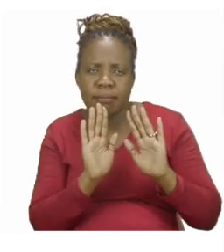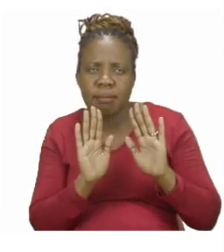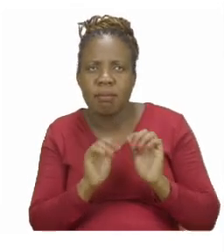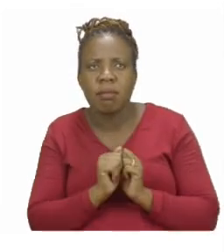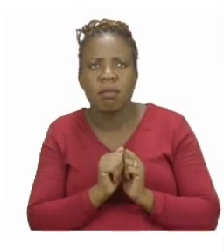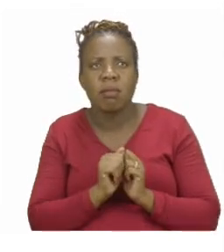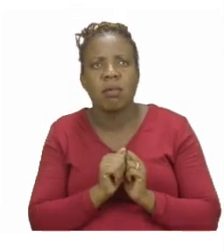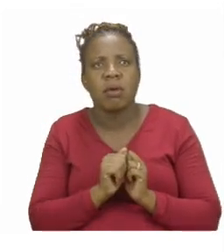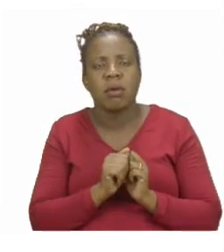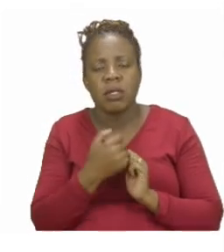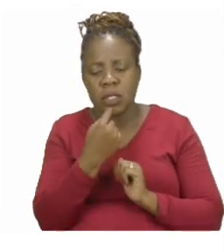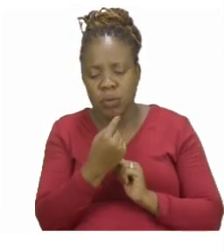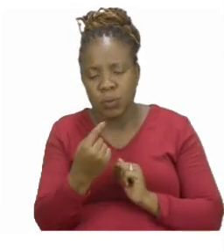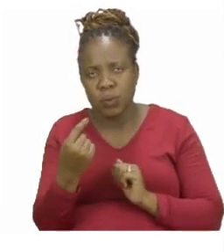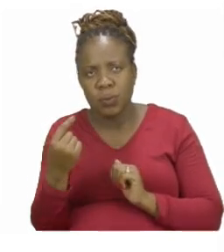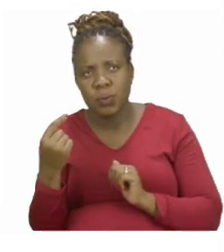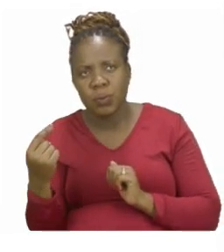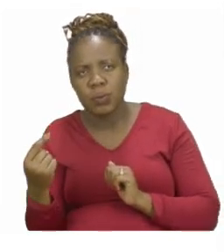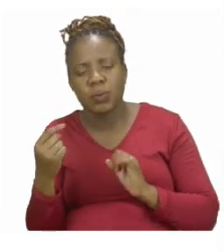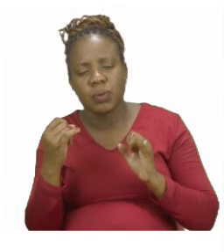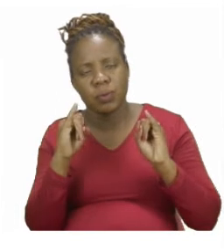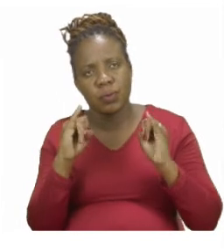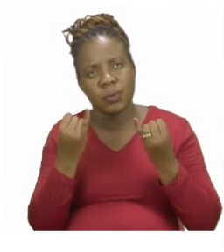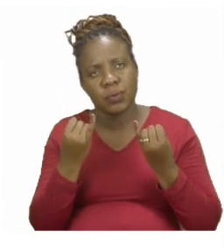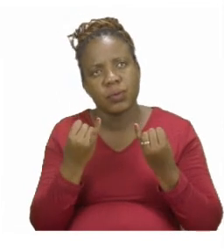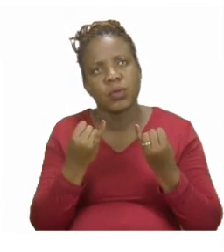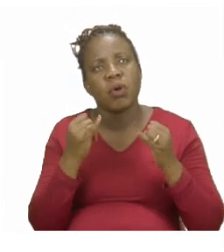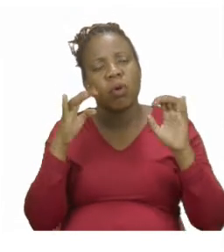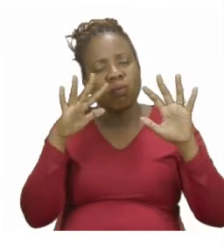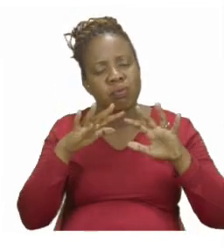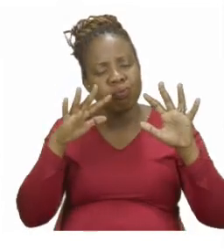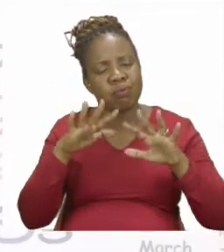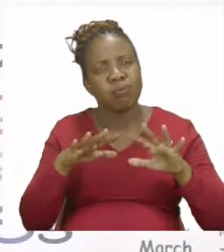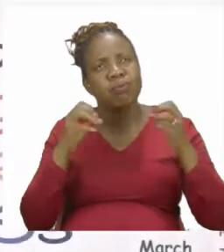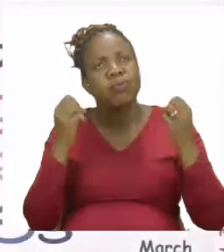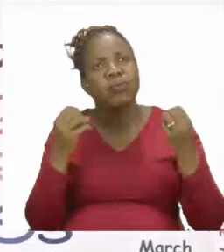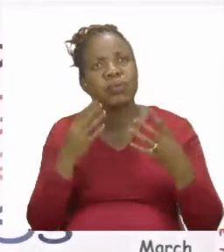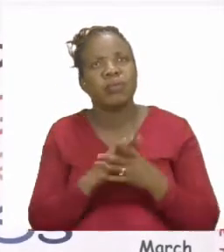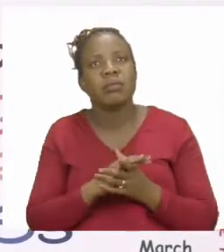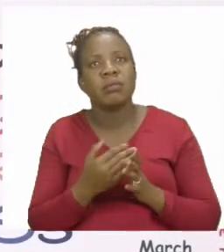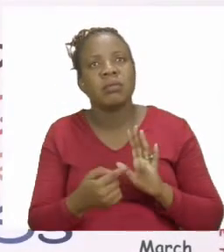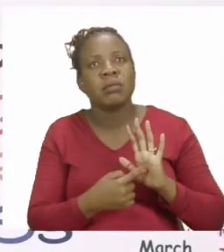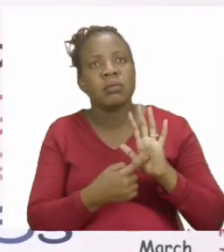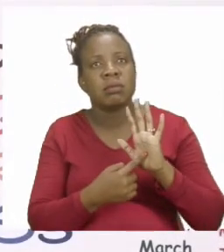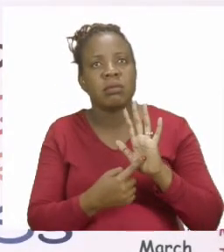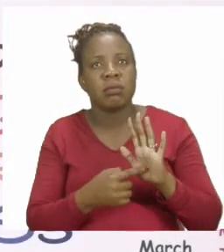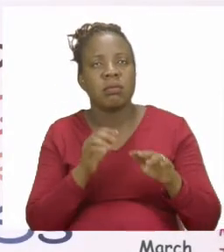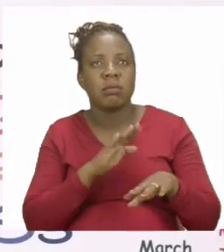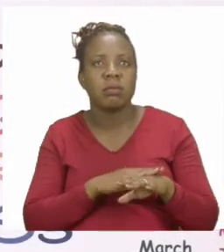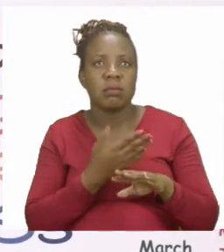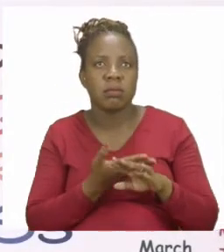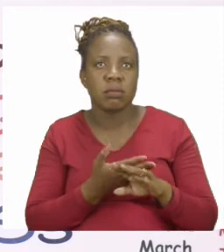each town. Now on the board, I made an example of how you can color in